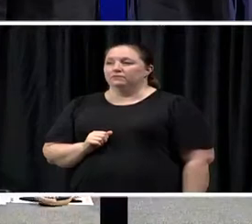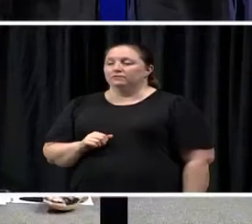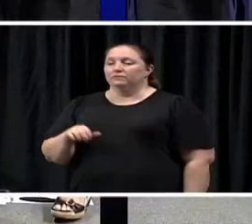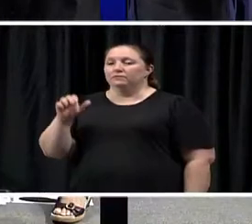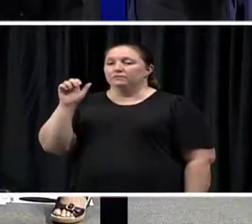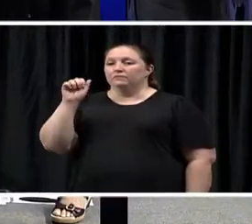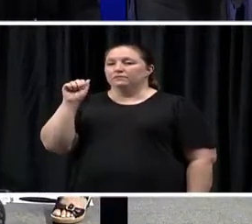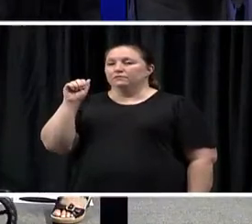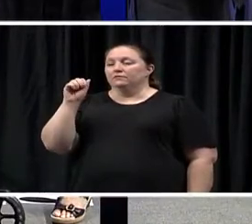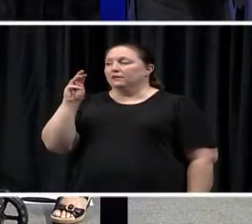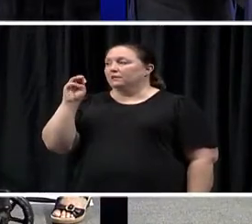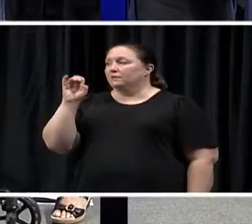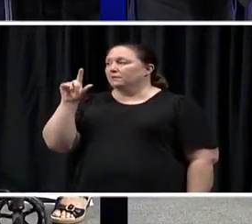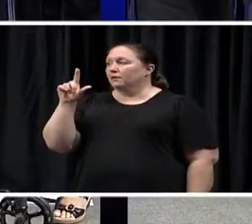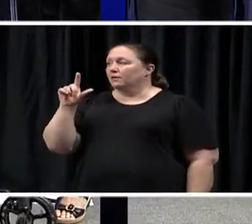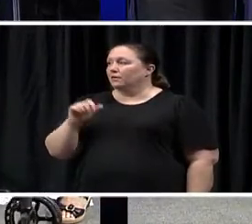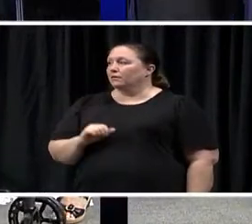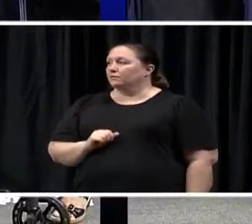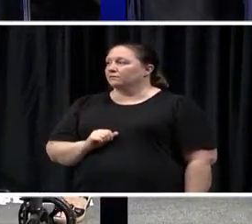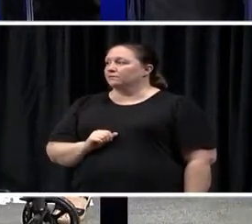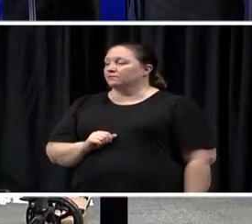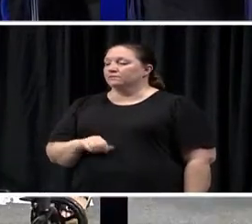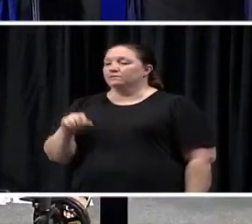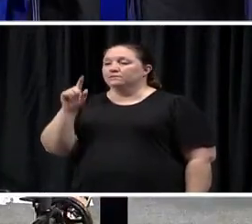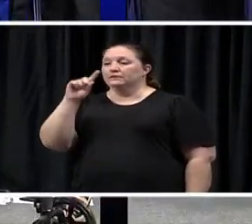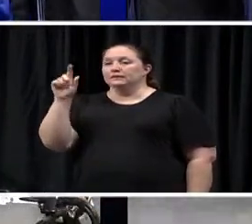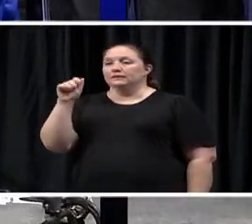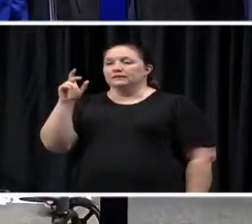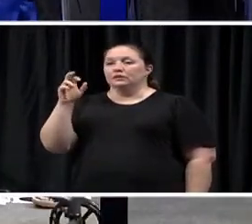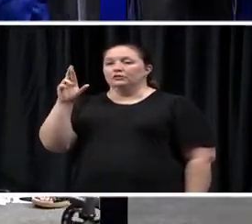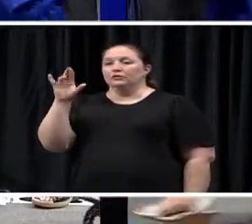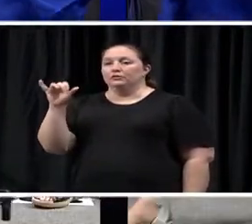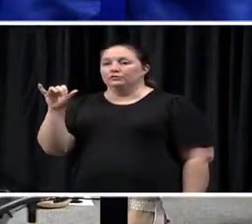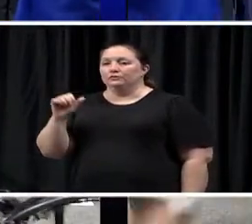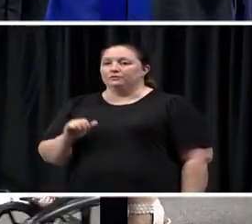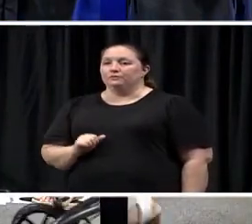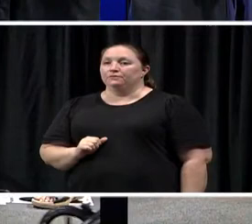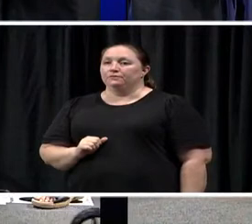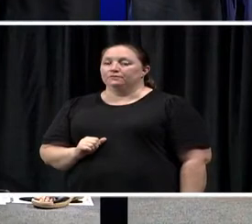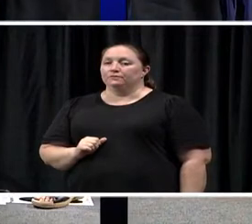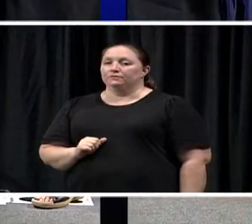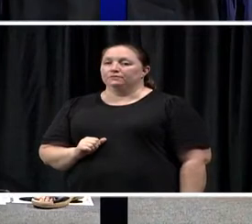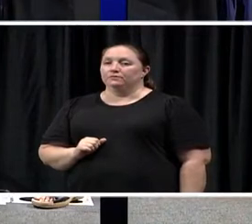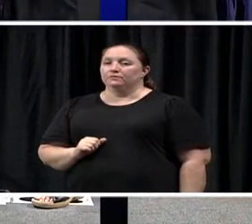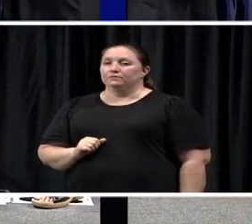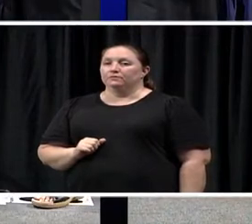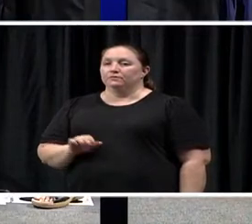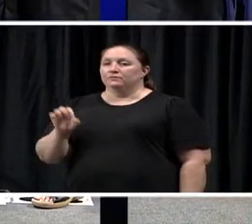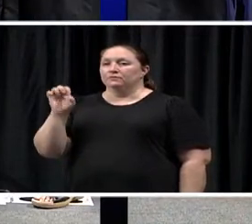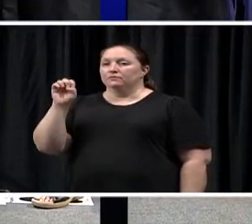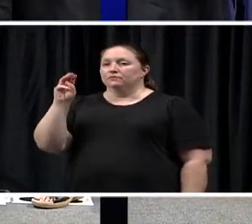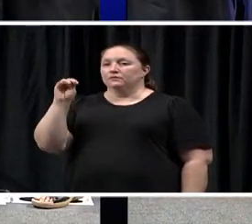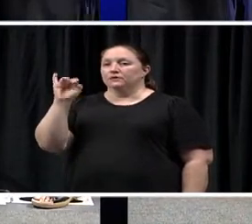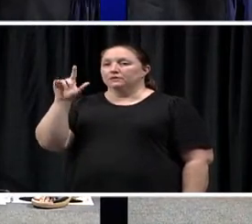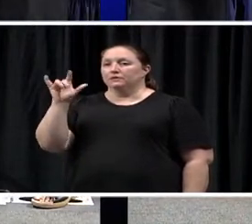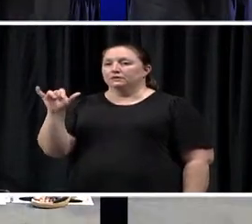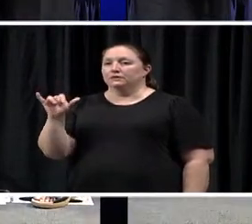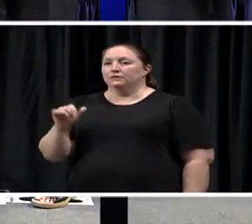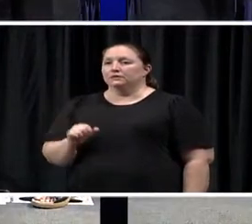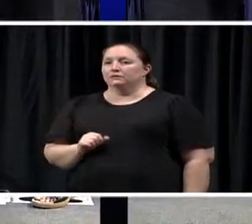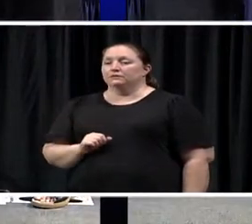Leah Rose Barnard. Zachary Trey Baltrip. Emily Rain Barrett.